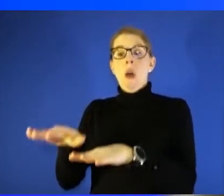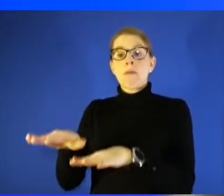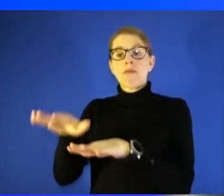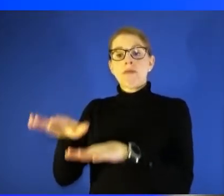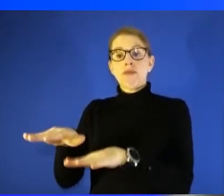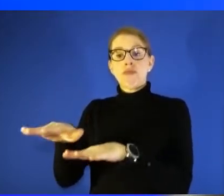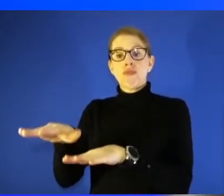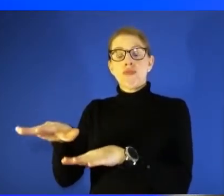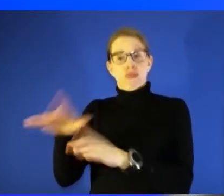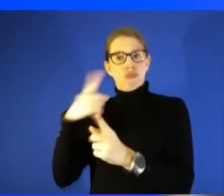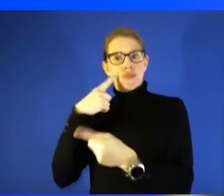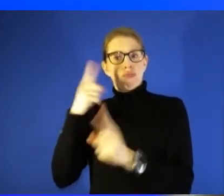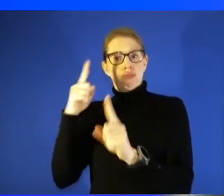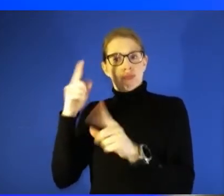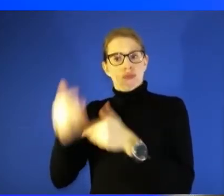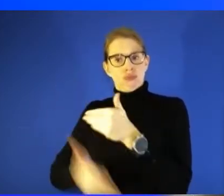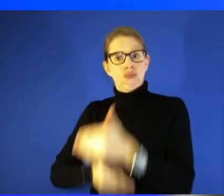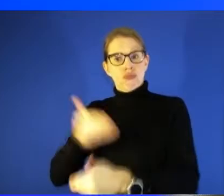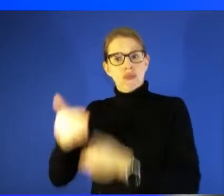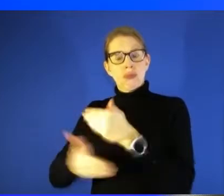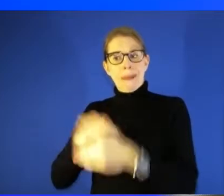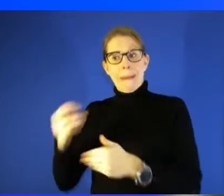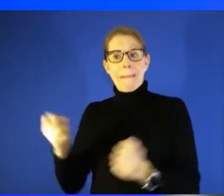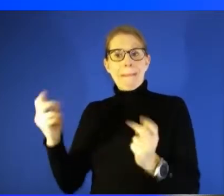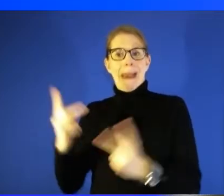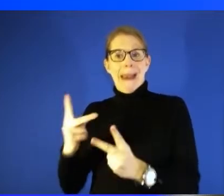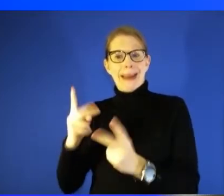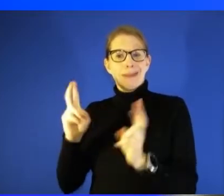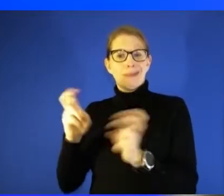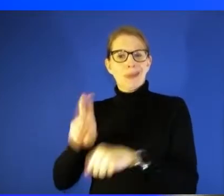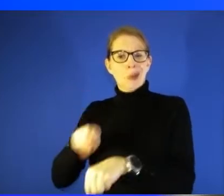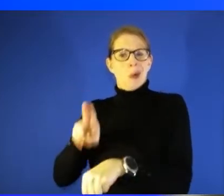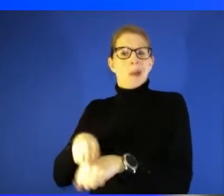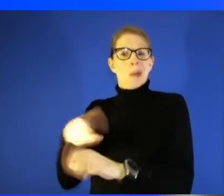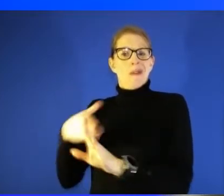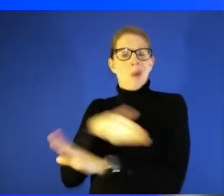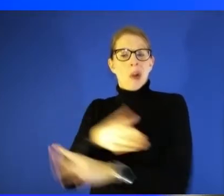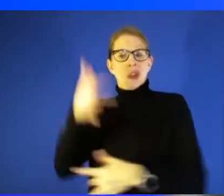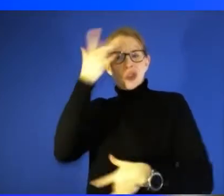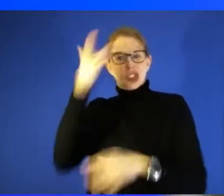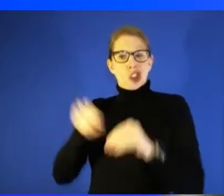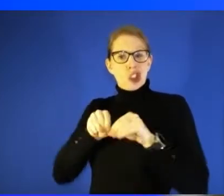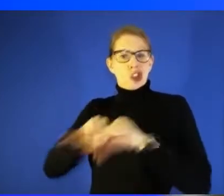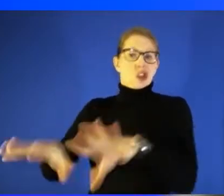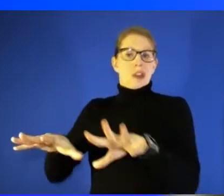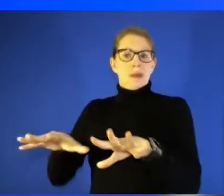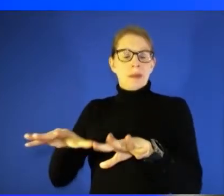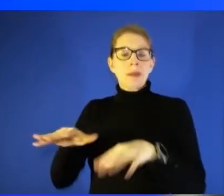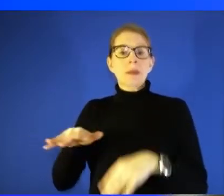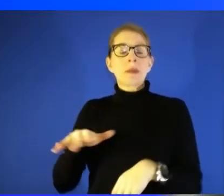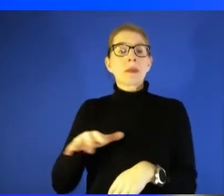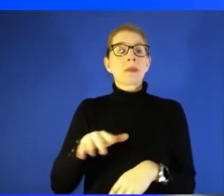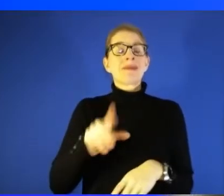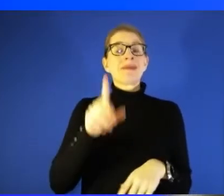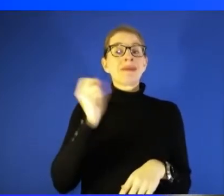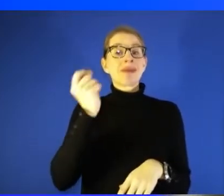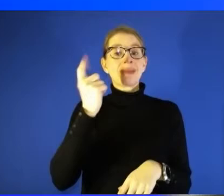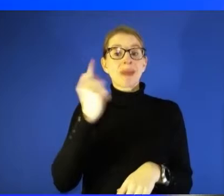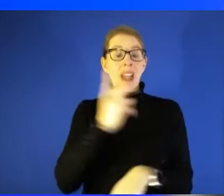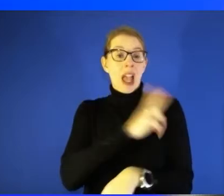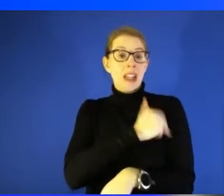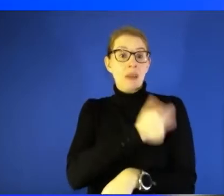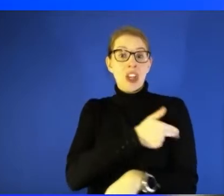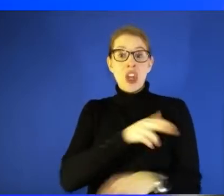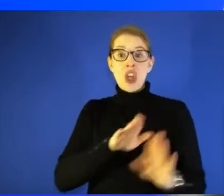and getting back to where we were before this surge. On the other hand, we know that those hospitalization curves,